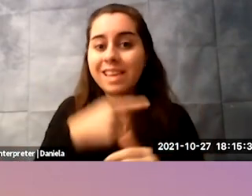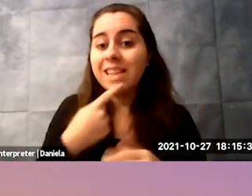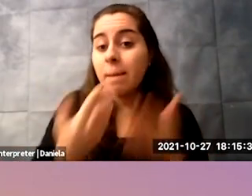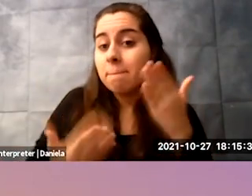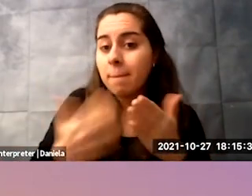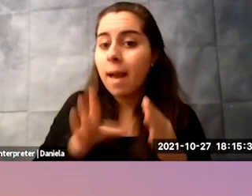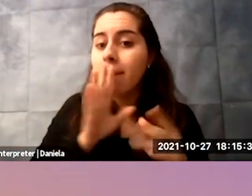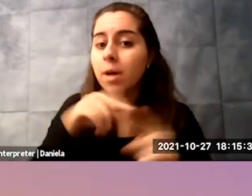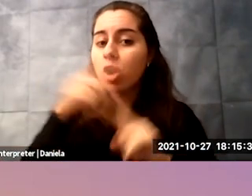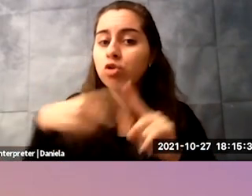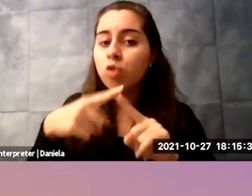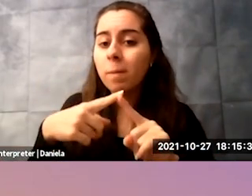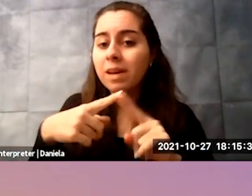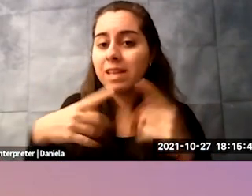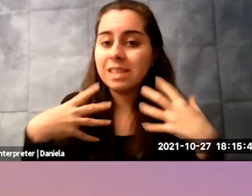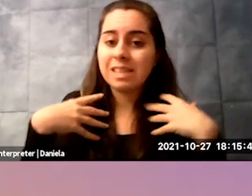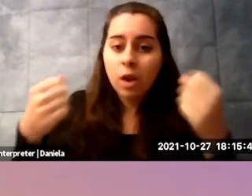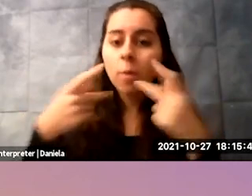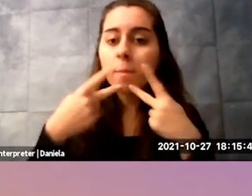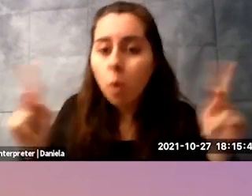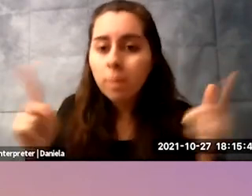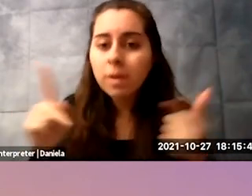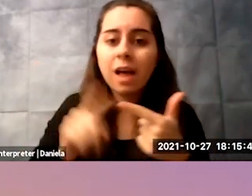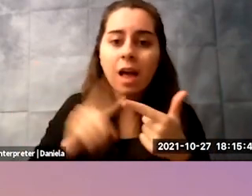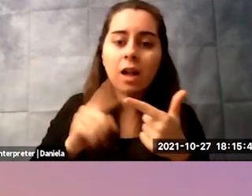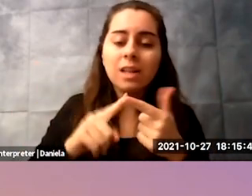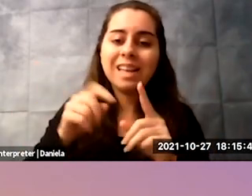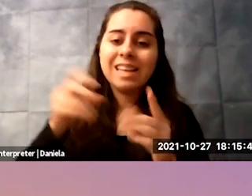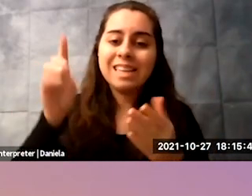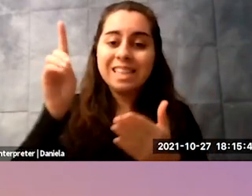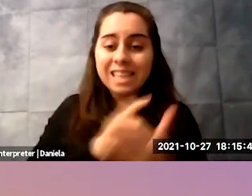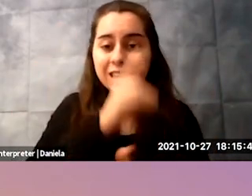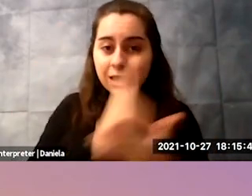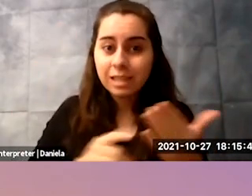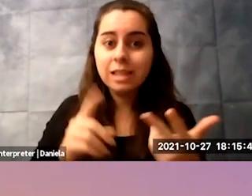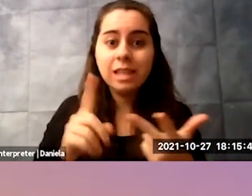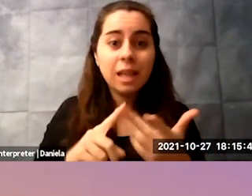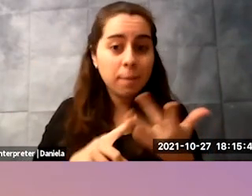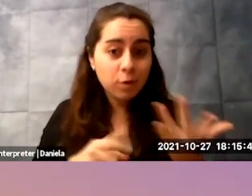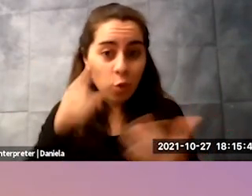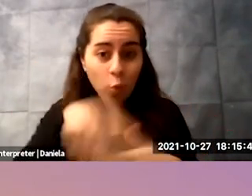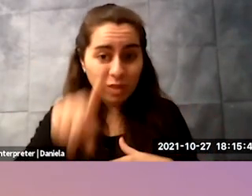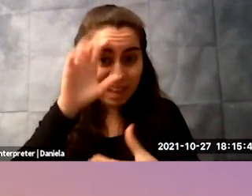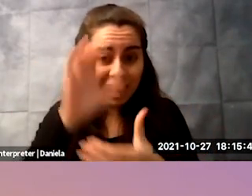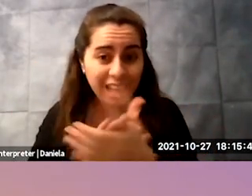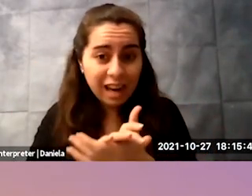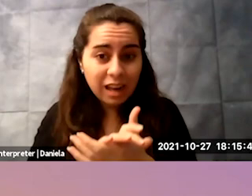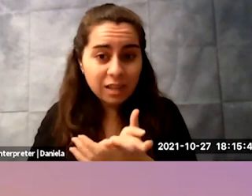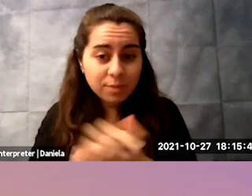health, environmental racism, debt, education. So, you know, do you folks feel that the